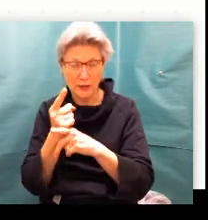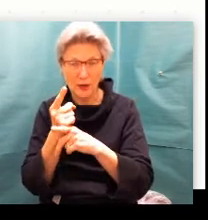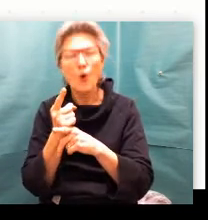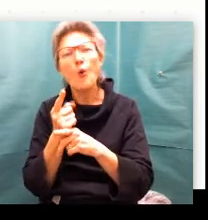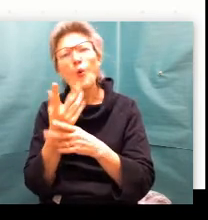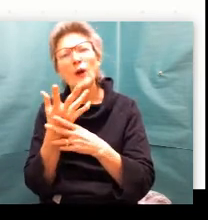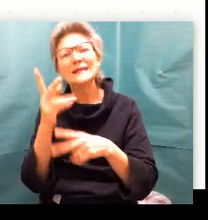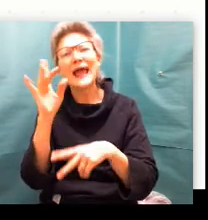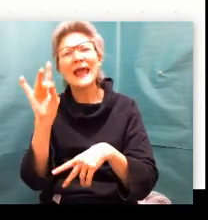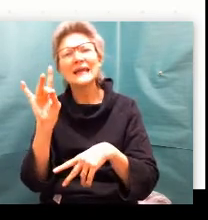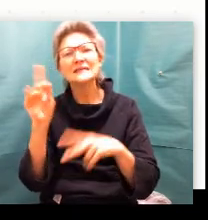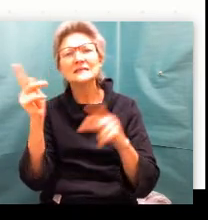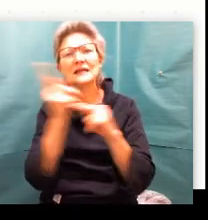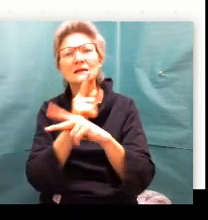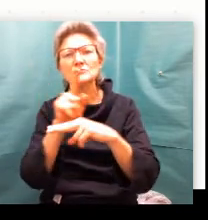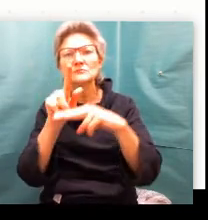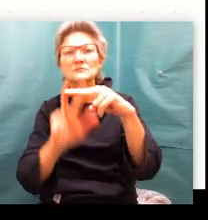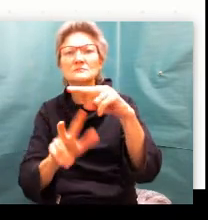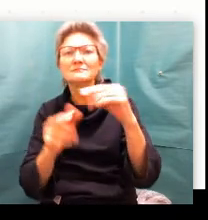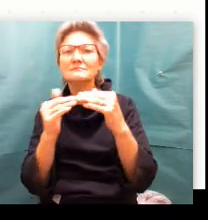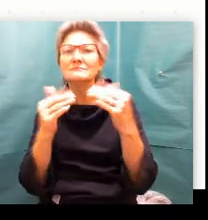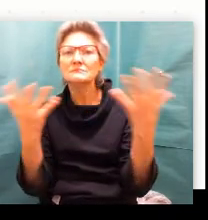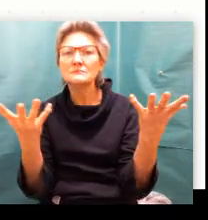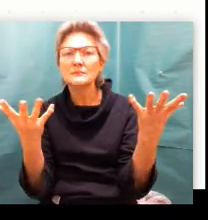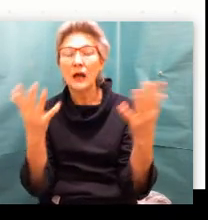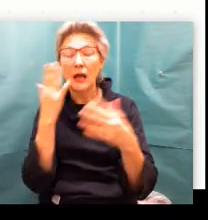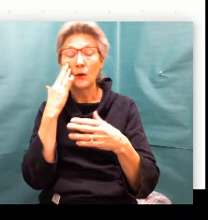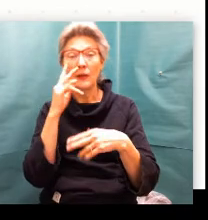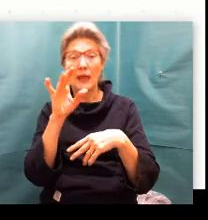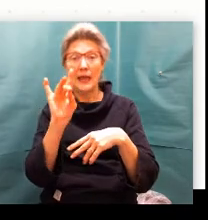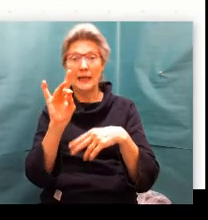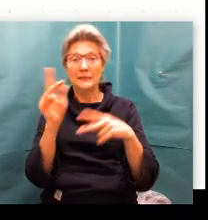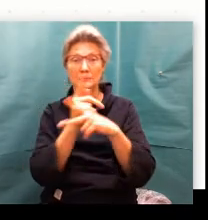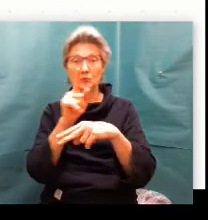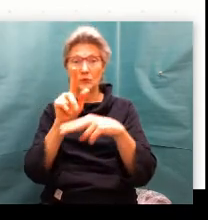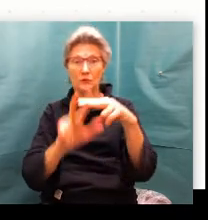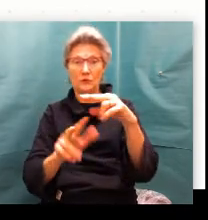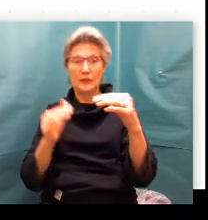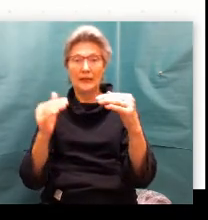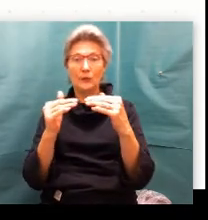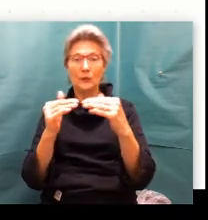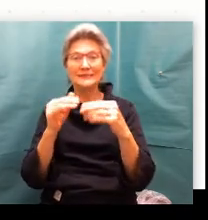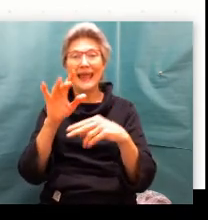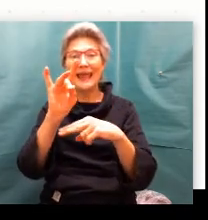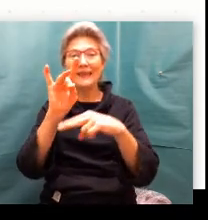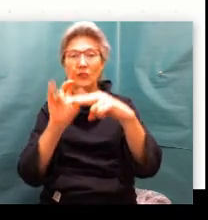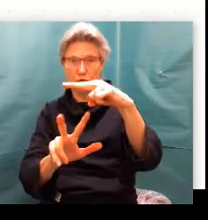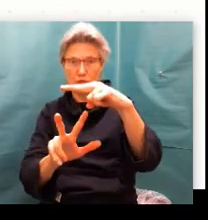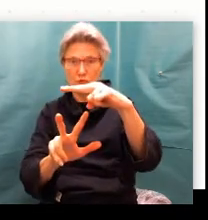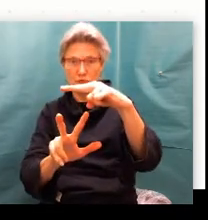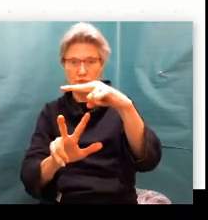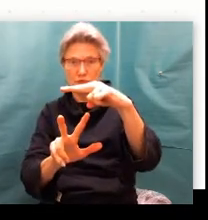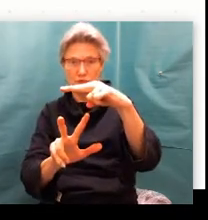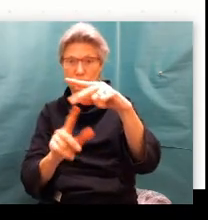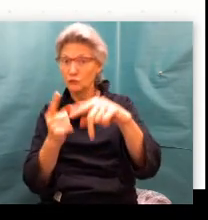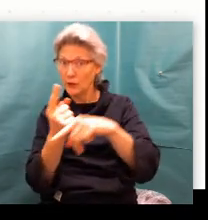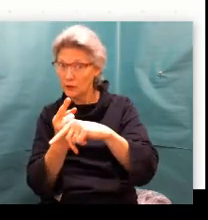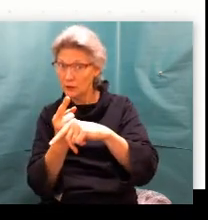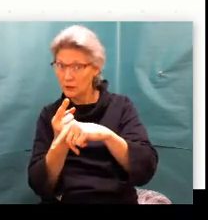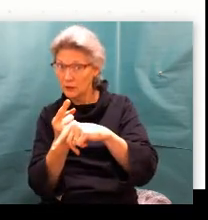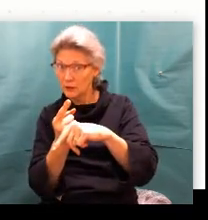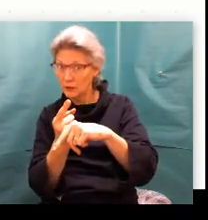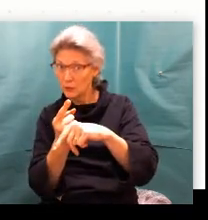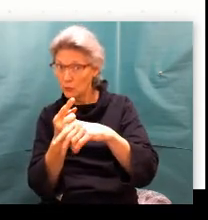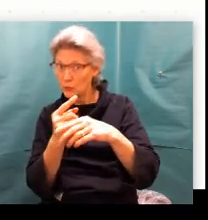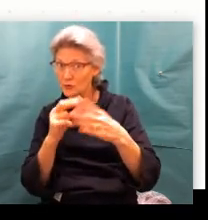is 8 times 1/3? I know that 8 times 1/3 would be 8 thirds, right?